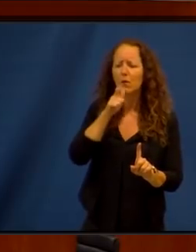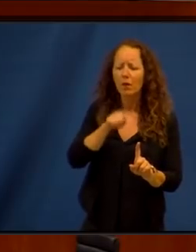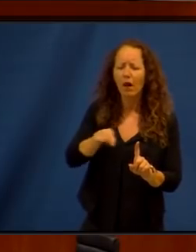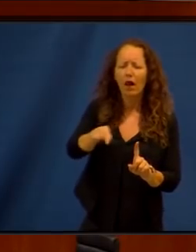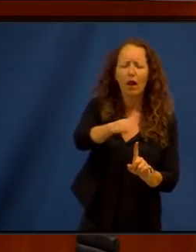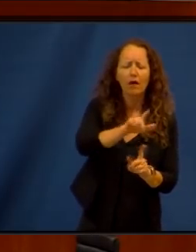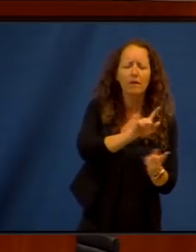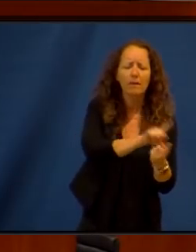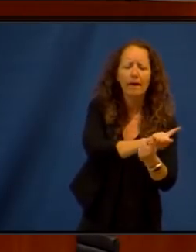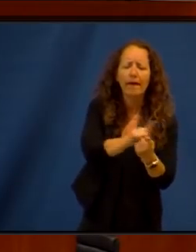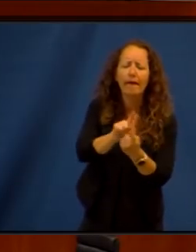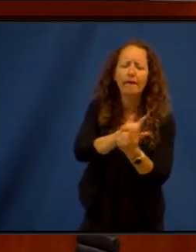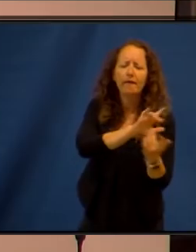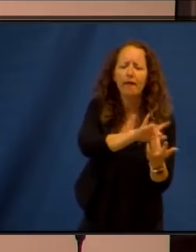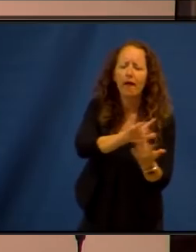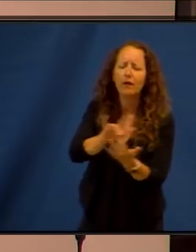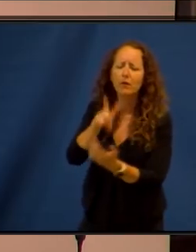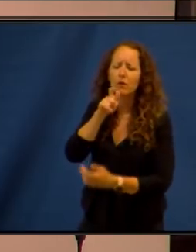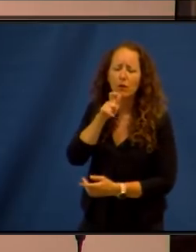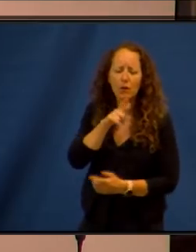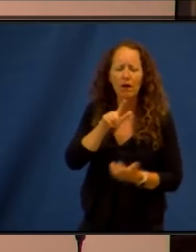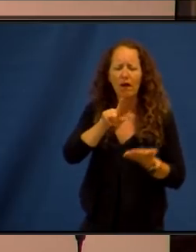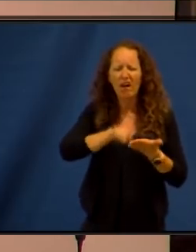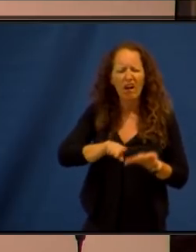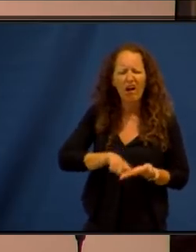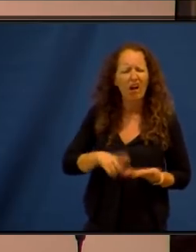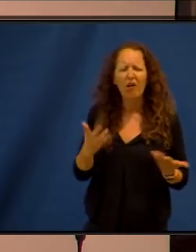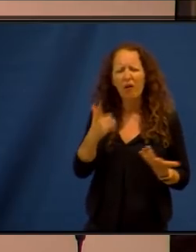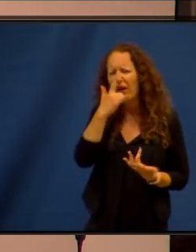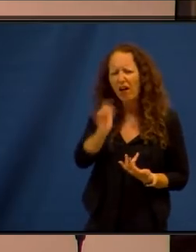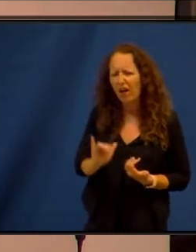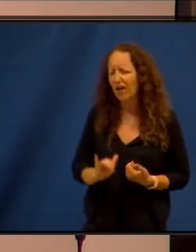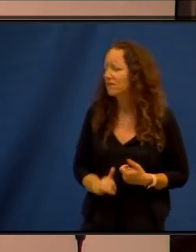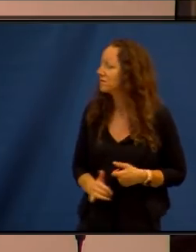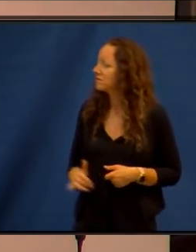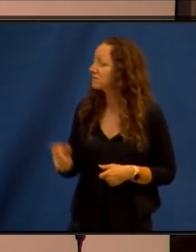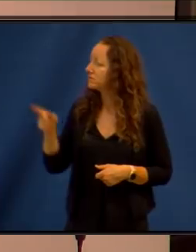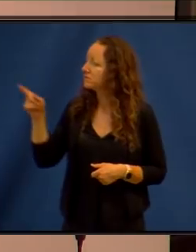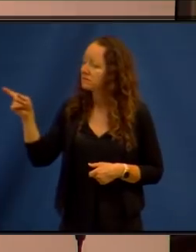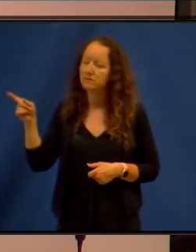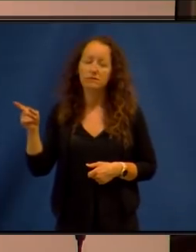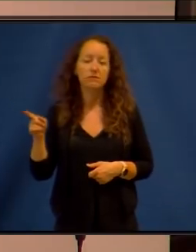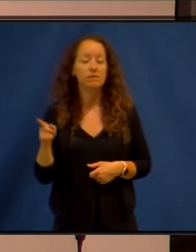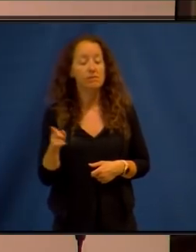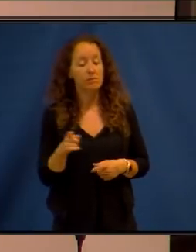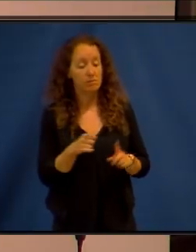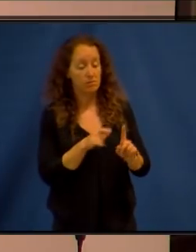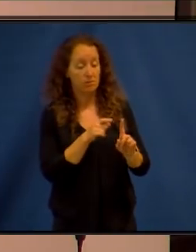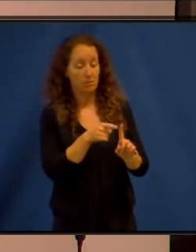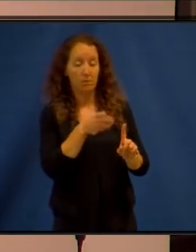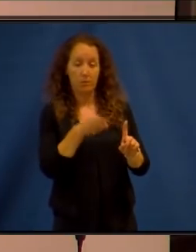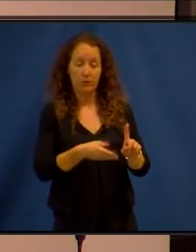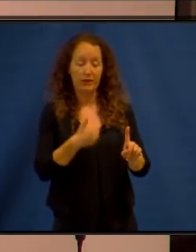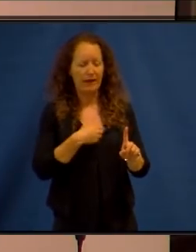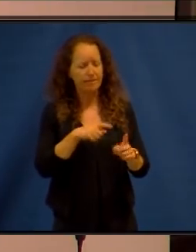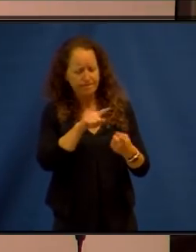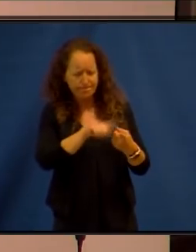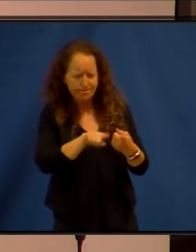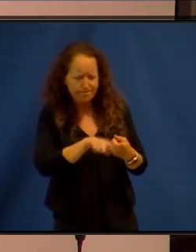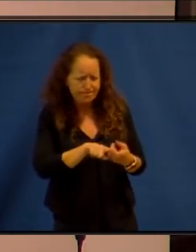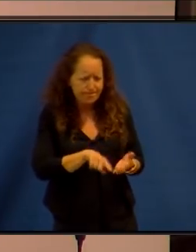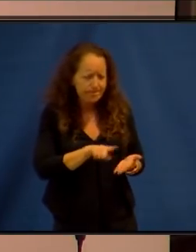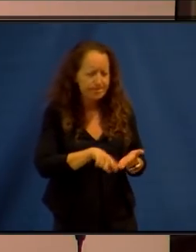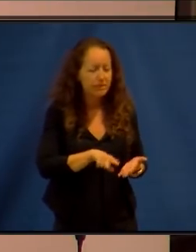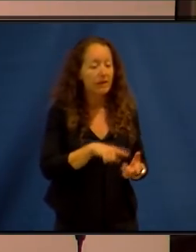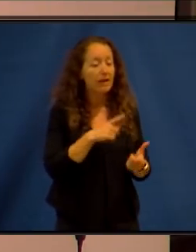example? Well, what they do is they follow up. They're investigating the case originally, and then they reach out to those individuals that may have had